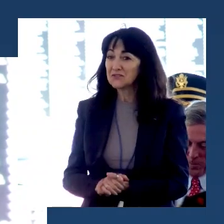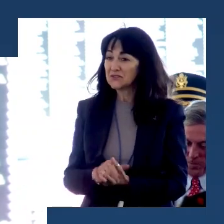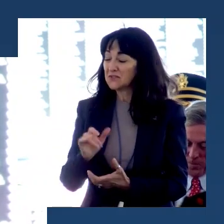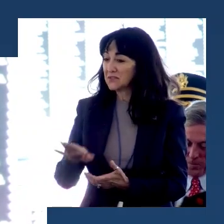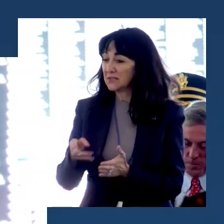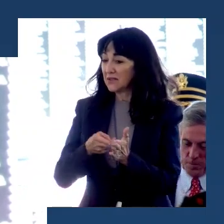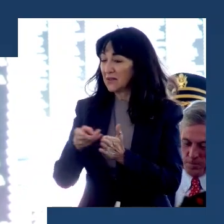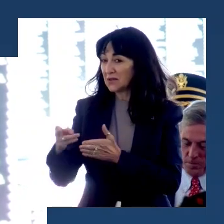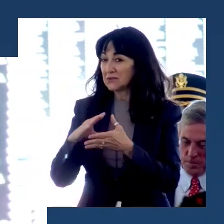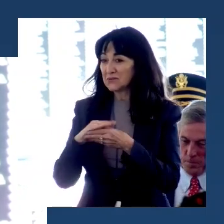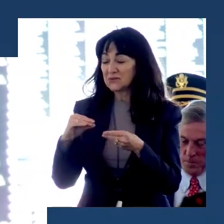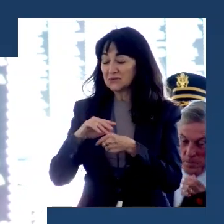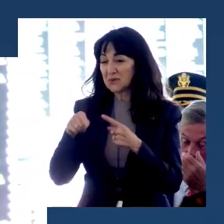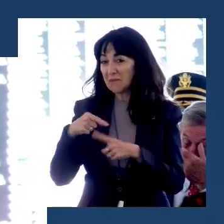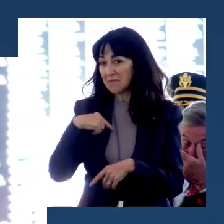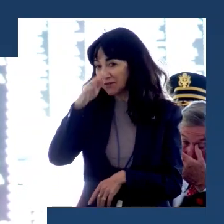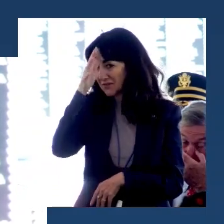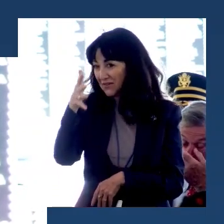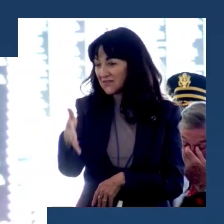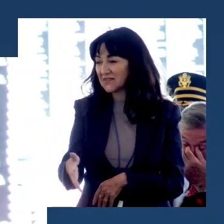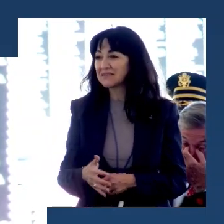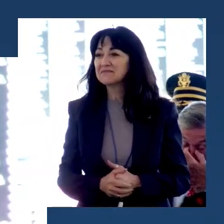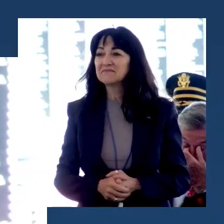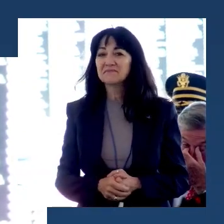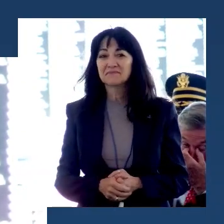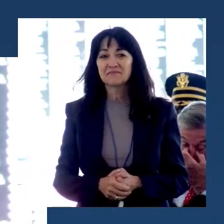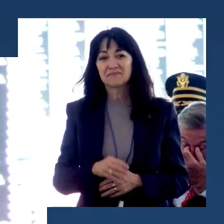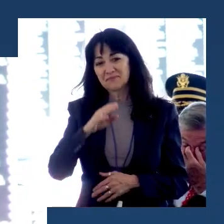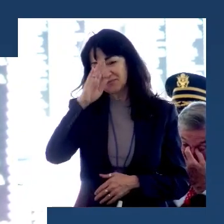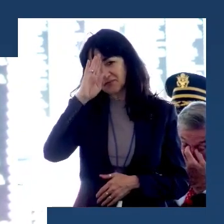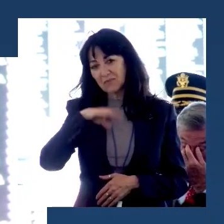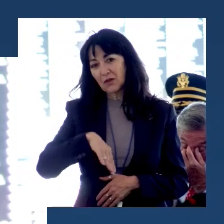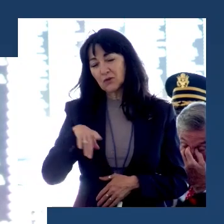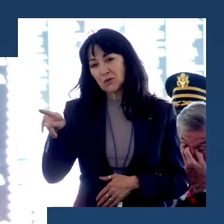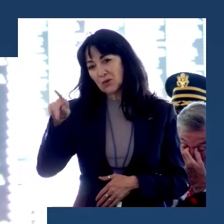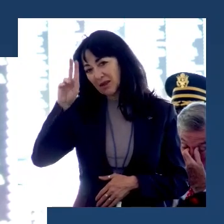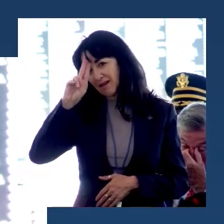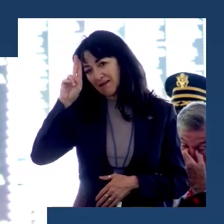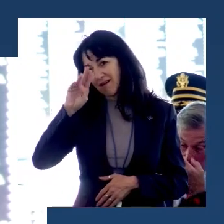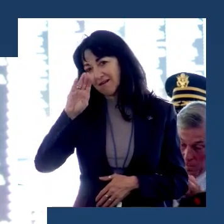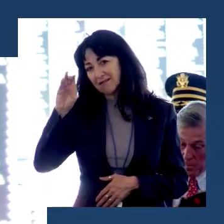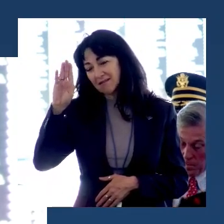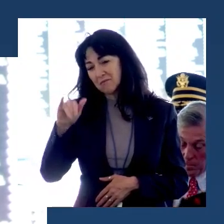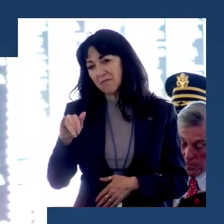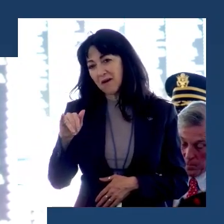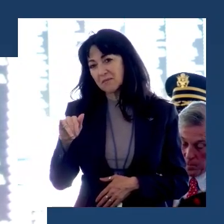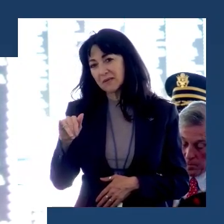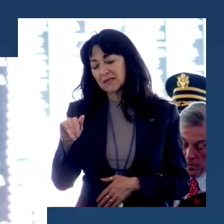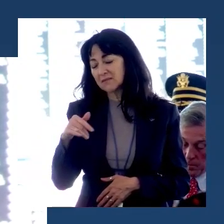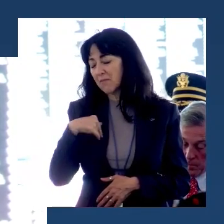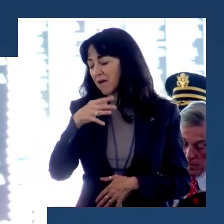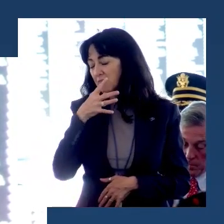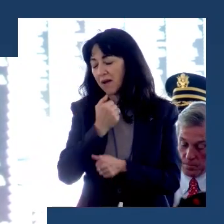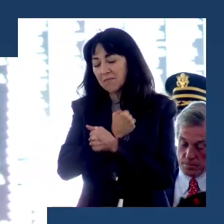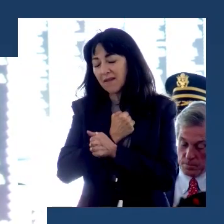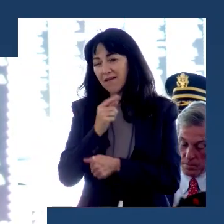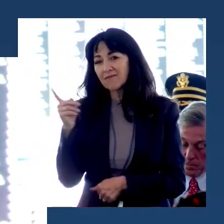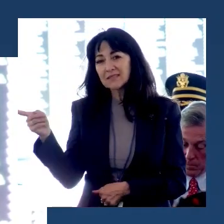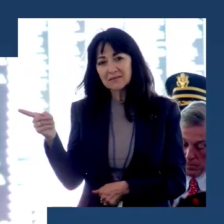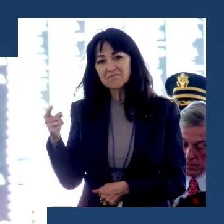out of my grandfather about that one. But I knew that Bobby, his mom, loved him and missed